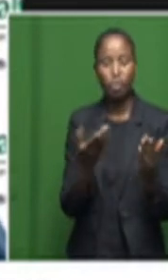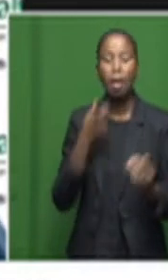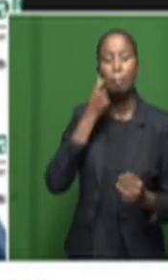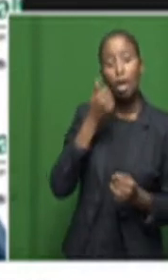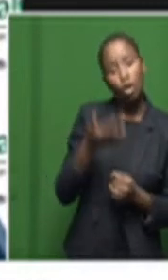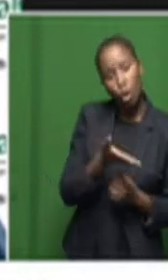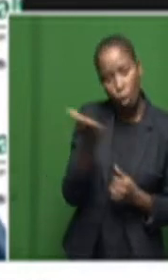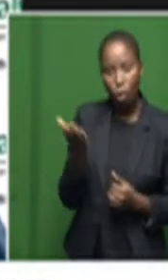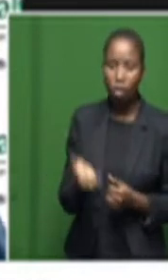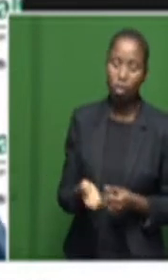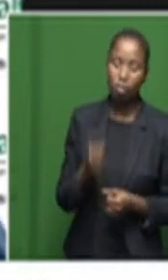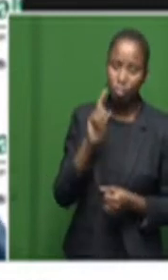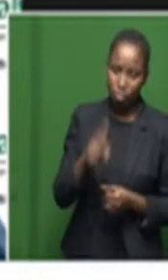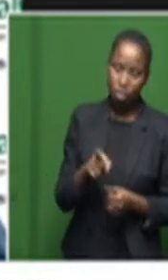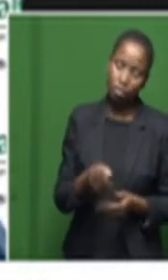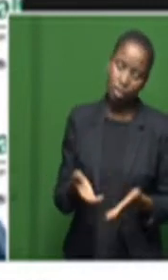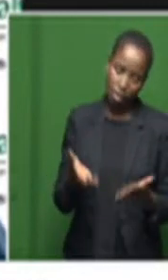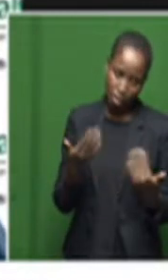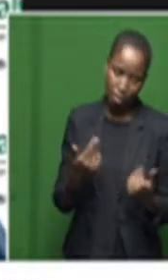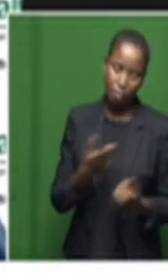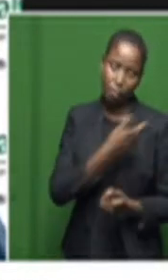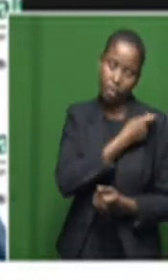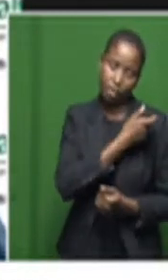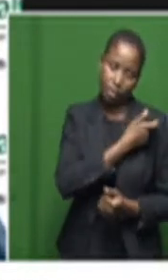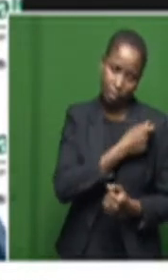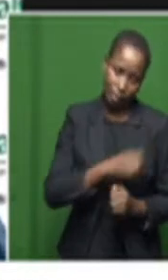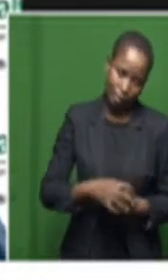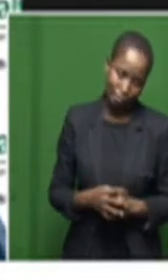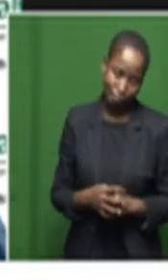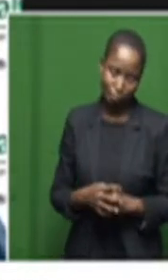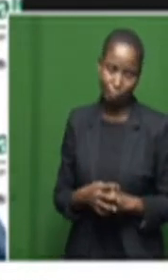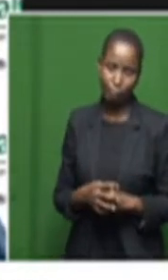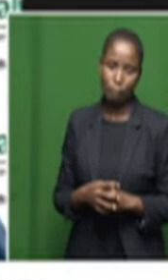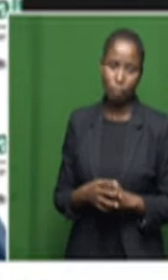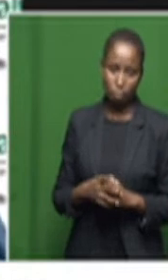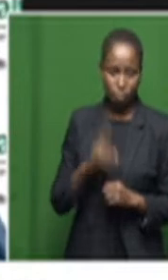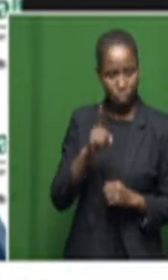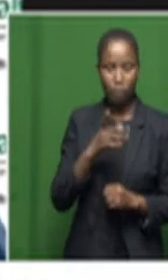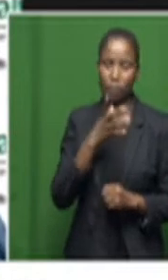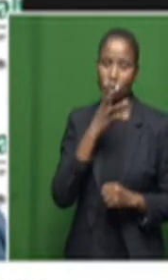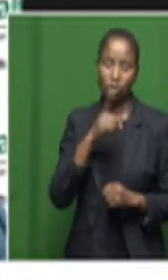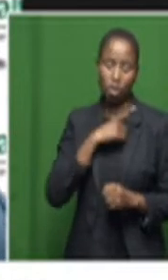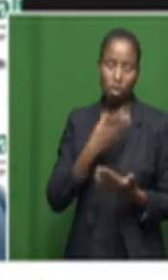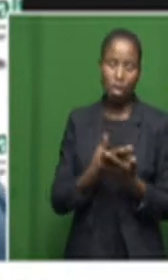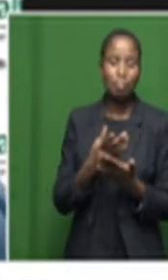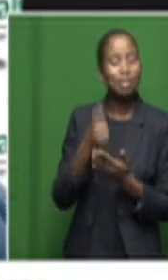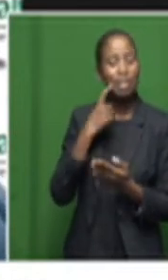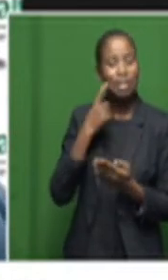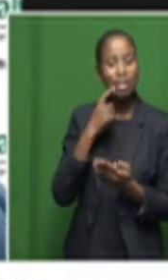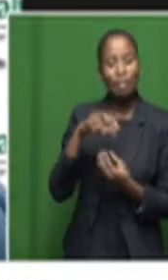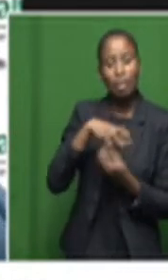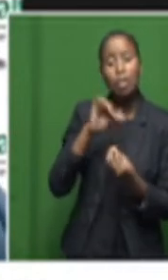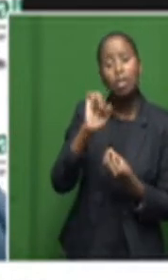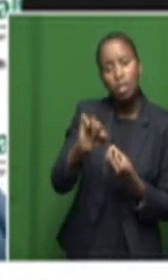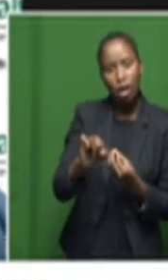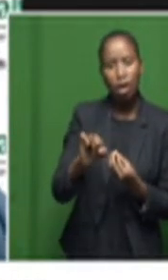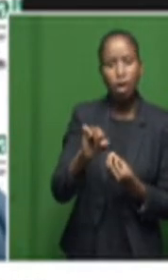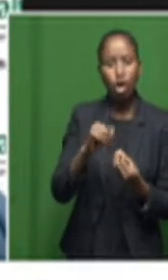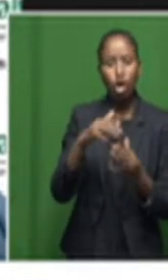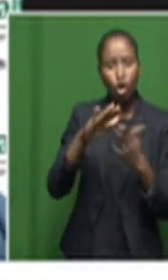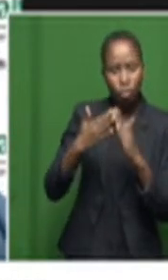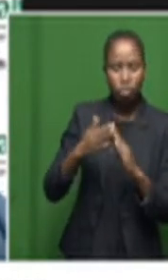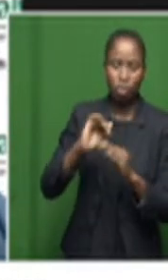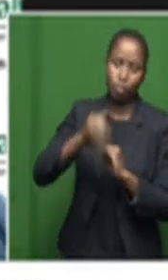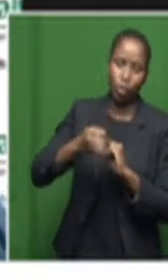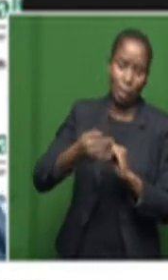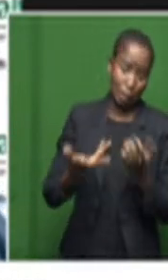as it has been said, that they need to come to get this vaccine in numbers to protect their families and the communities. So without wasting